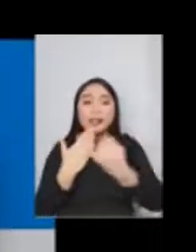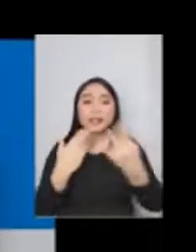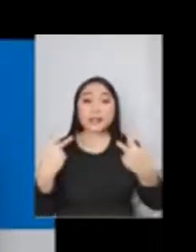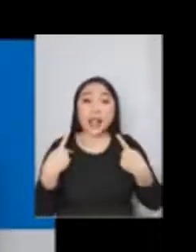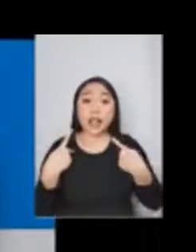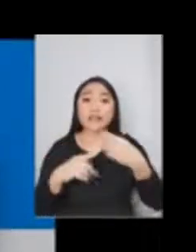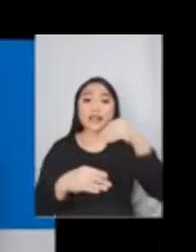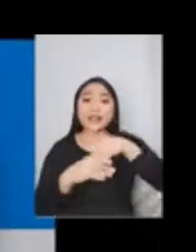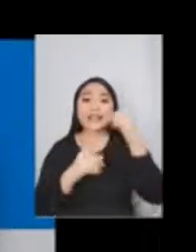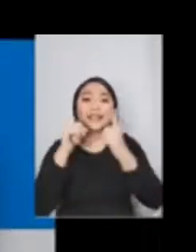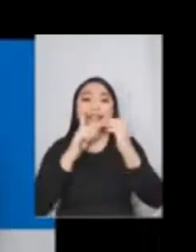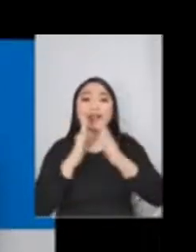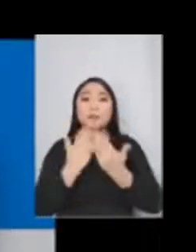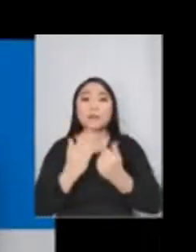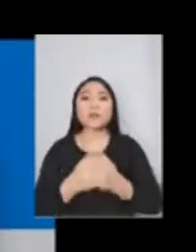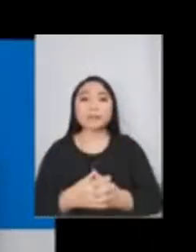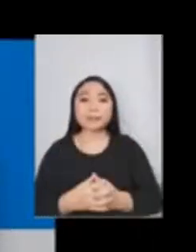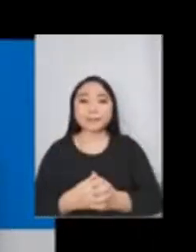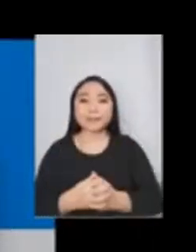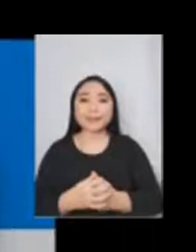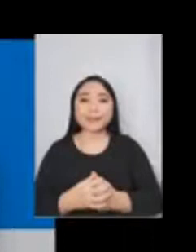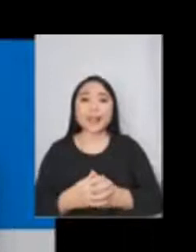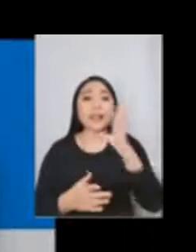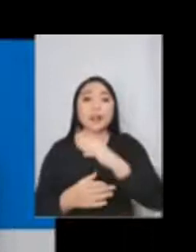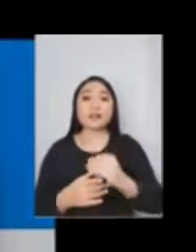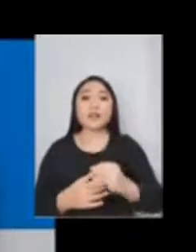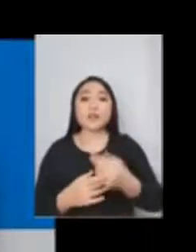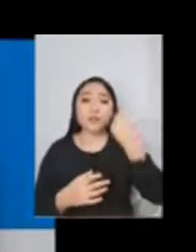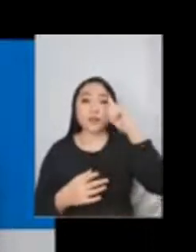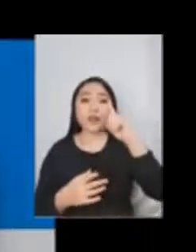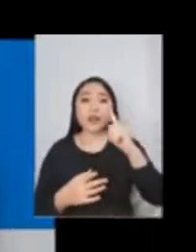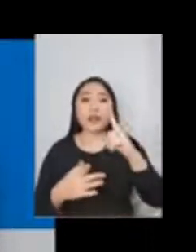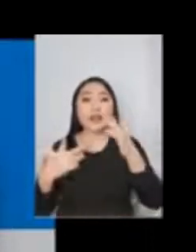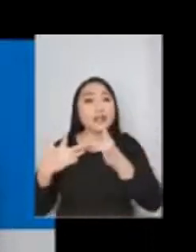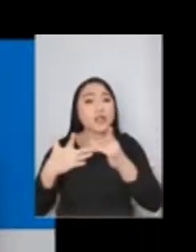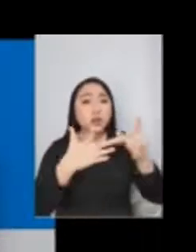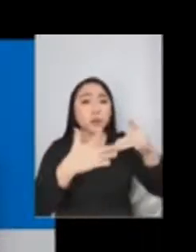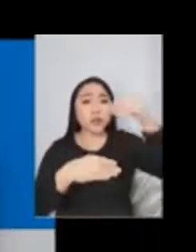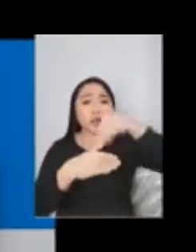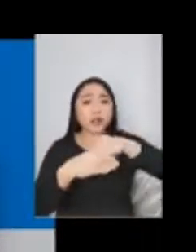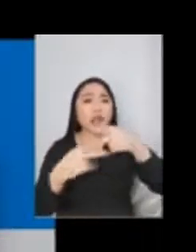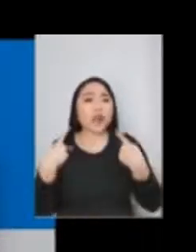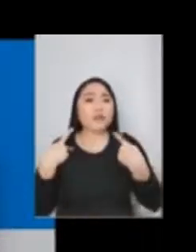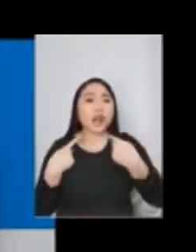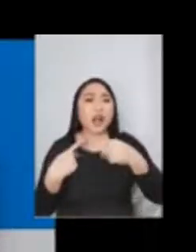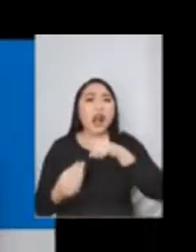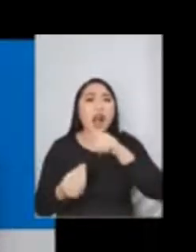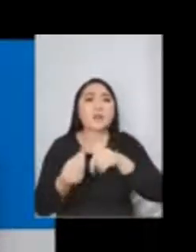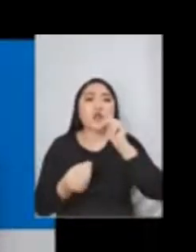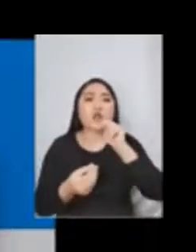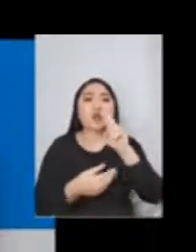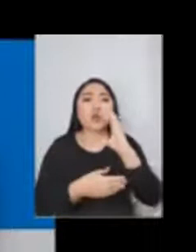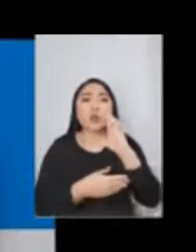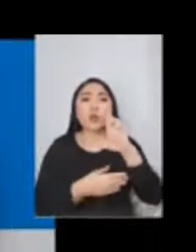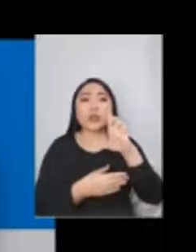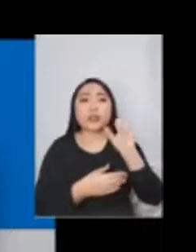and nutrition from FNRI or Food and Nutrition Research Institute. And for agriculture, we have materials